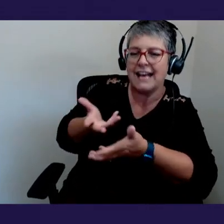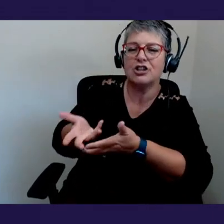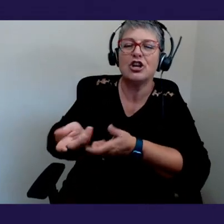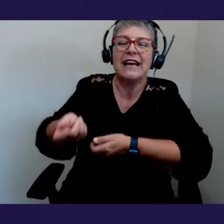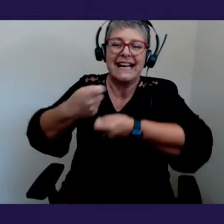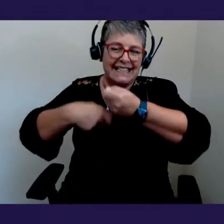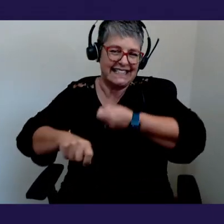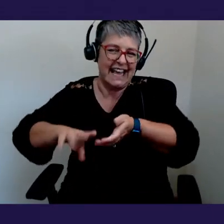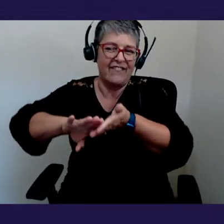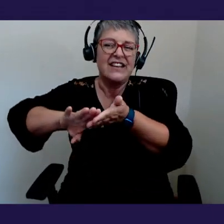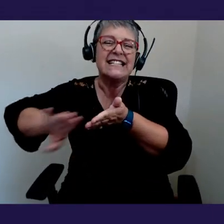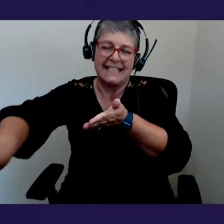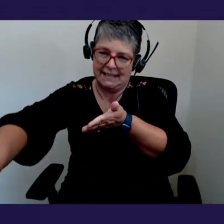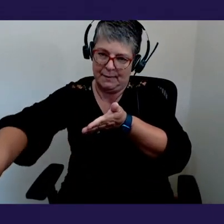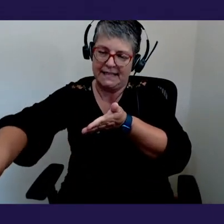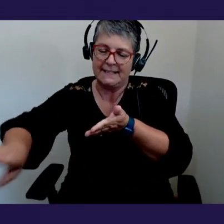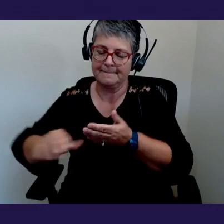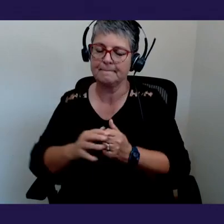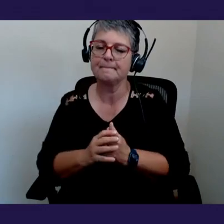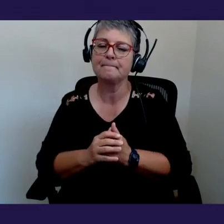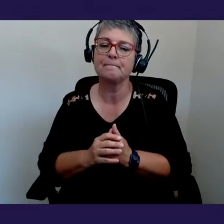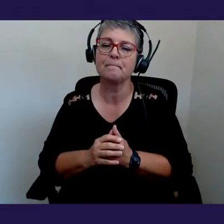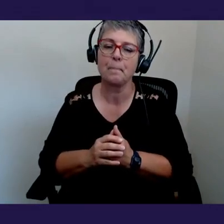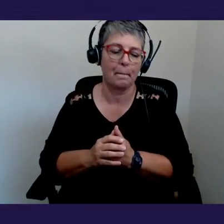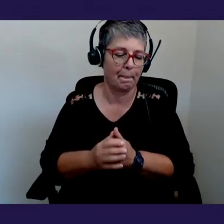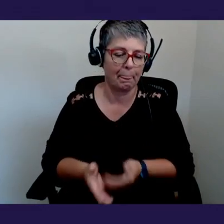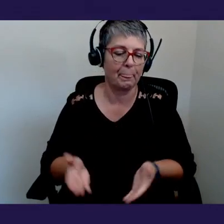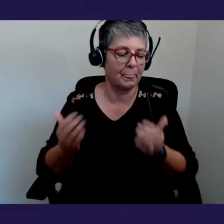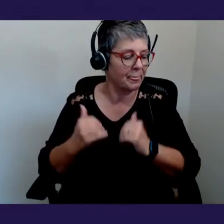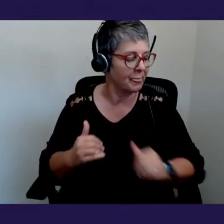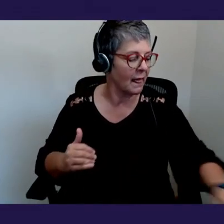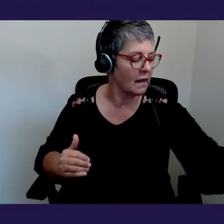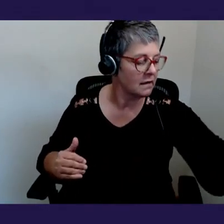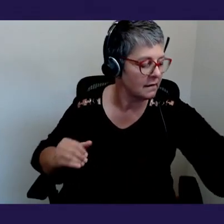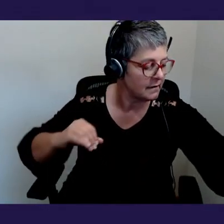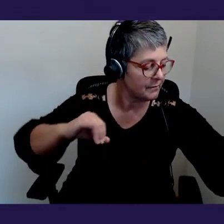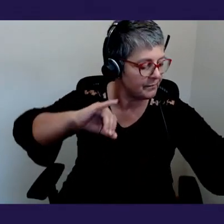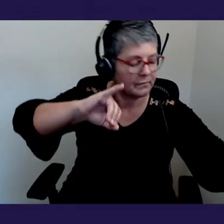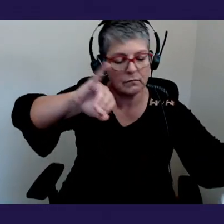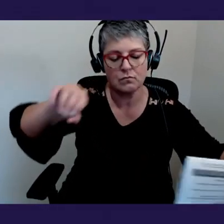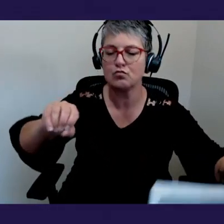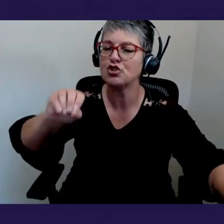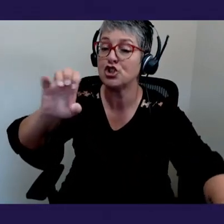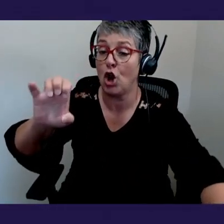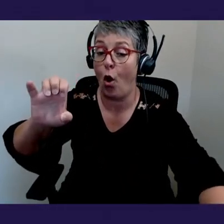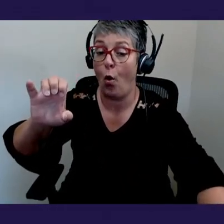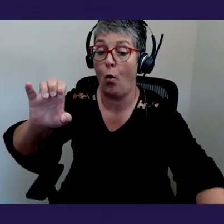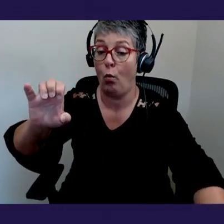got a little bit out of order. Joe, if you want to have your